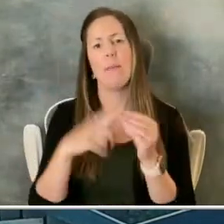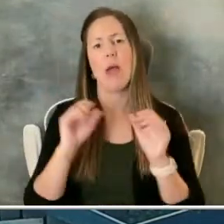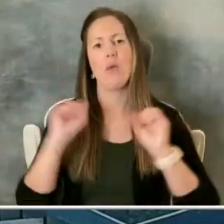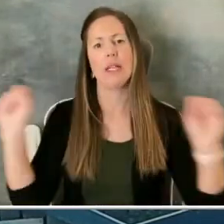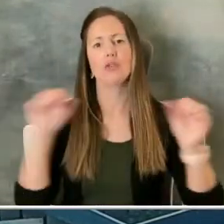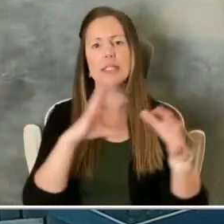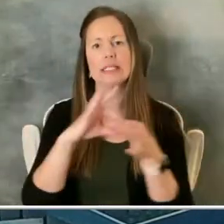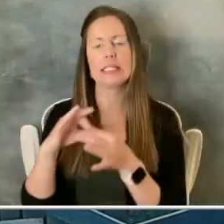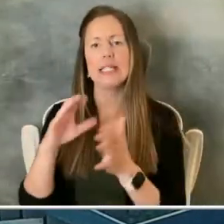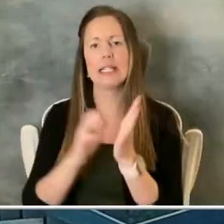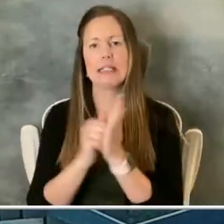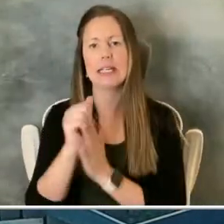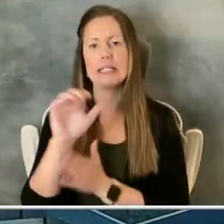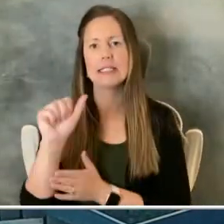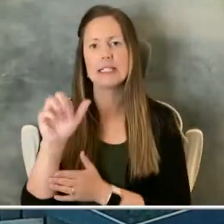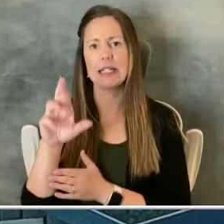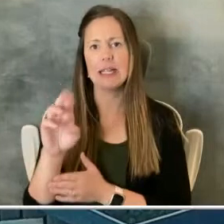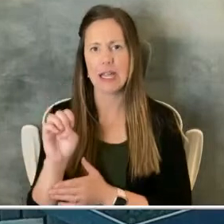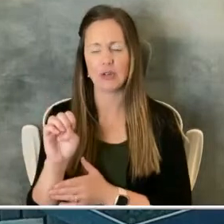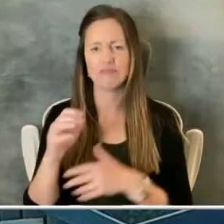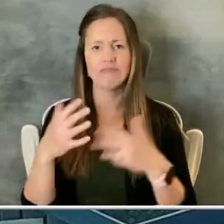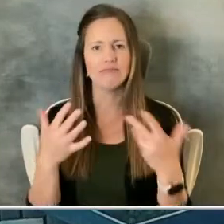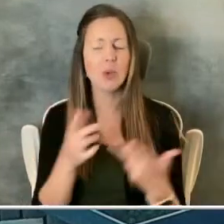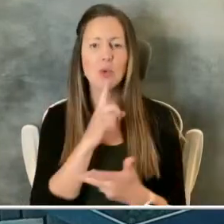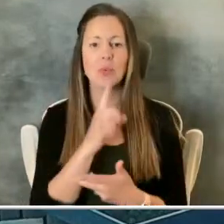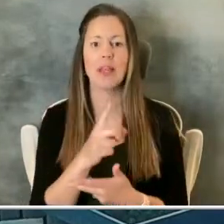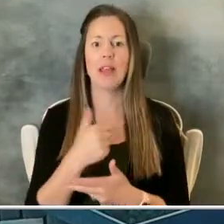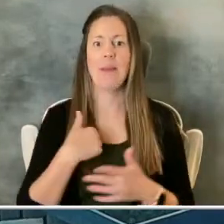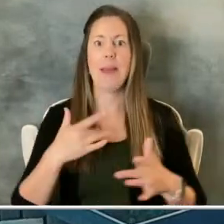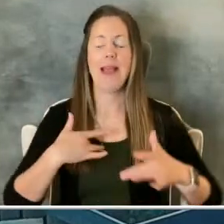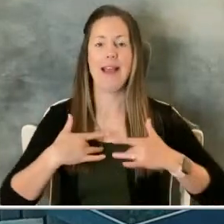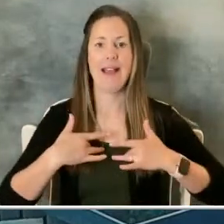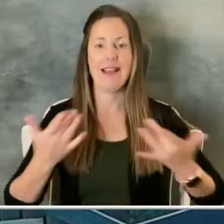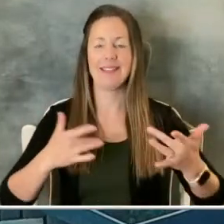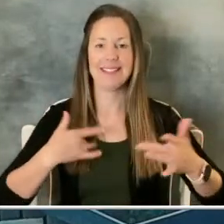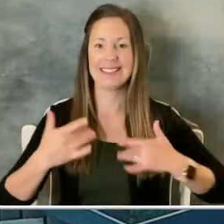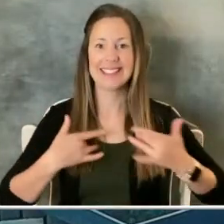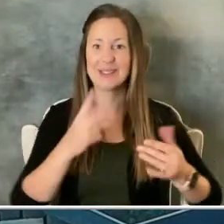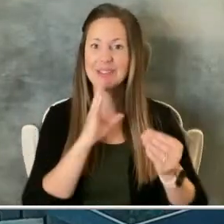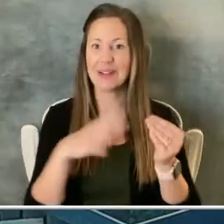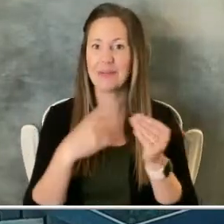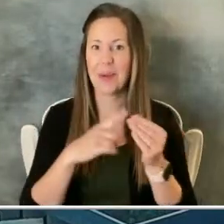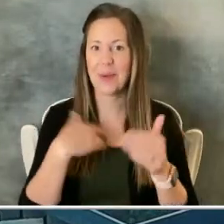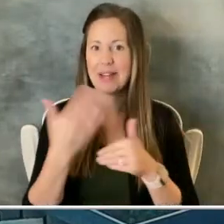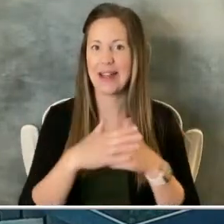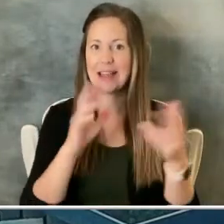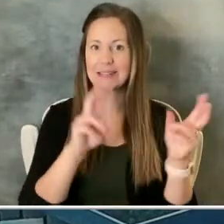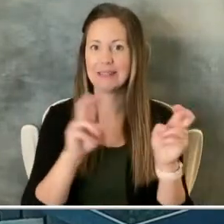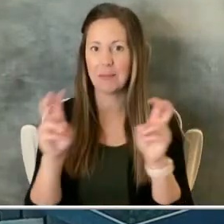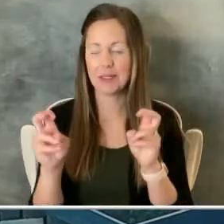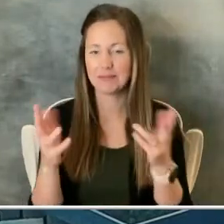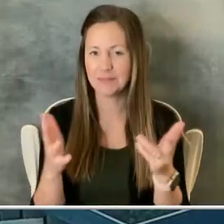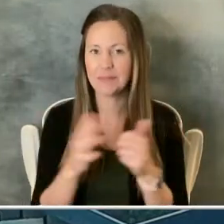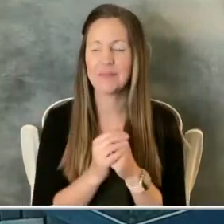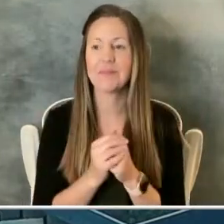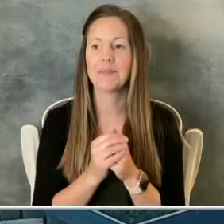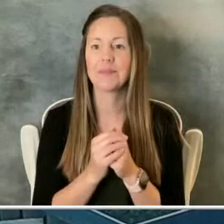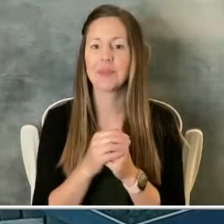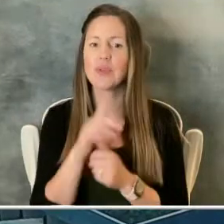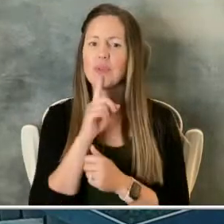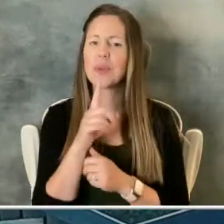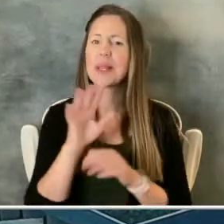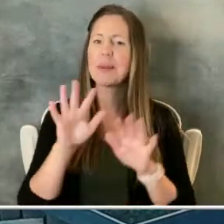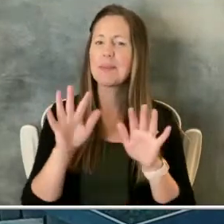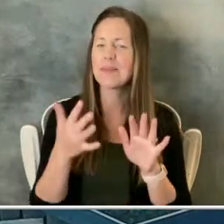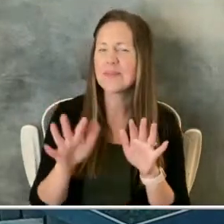cancer center. But I am so very excited to talk this morning about this next topic. It's approximately a very big deal in the